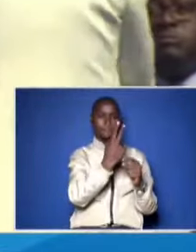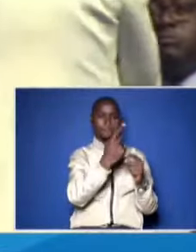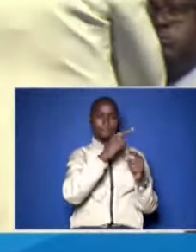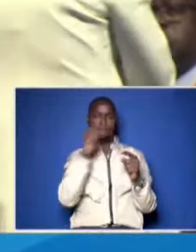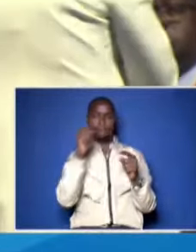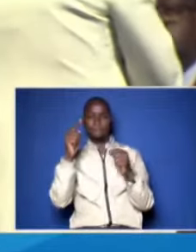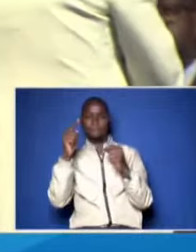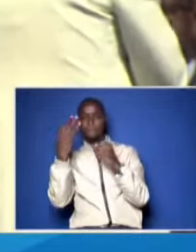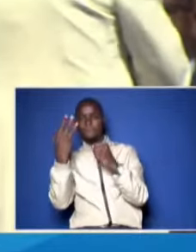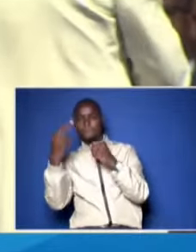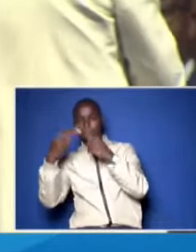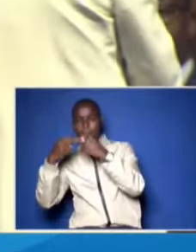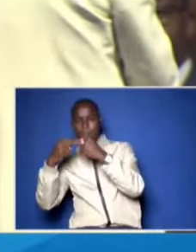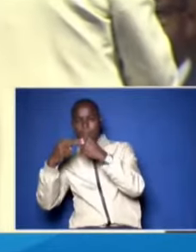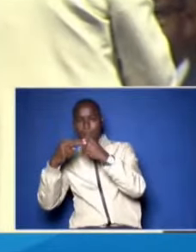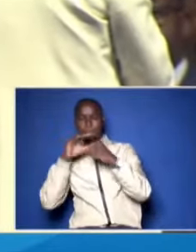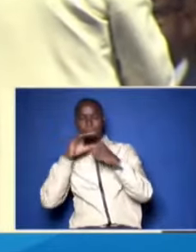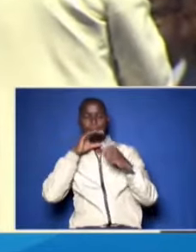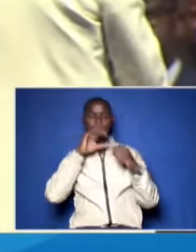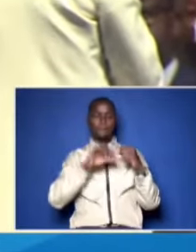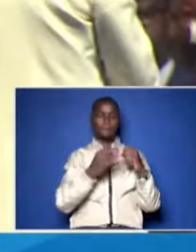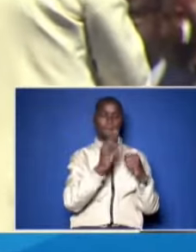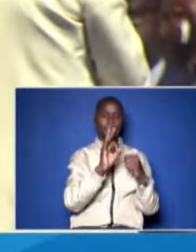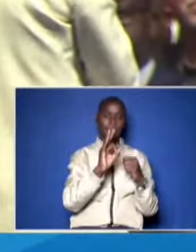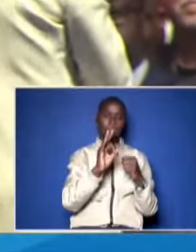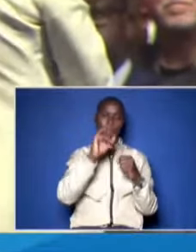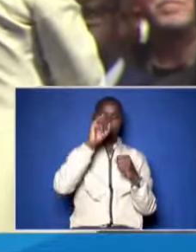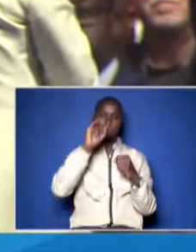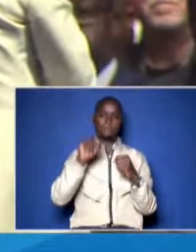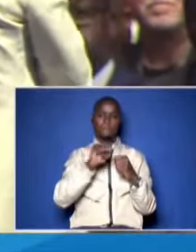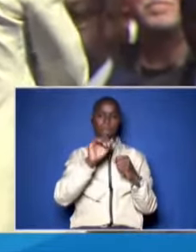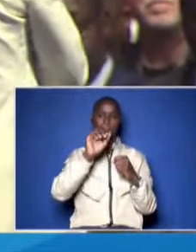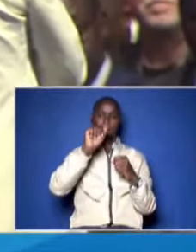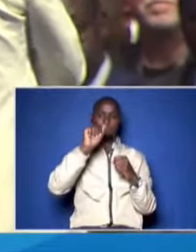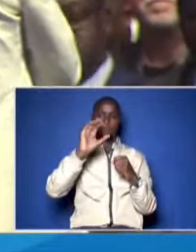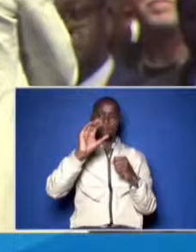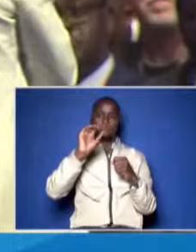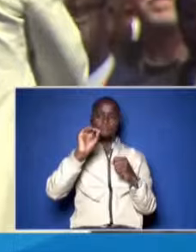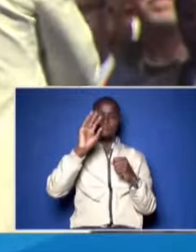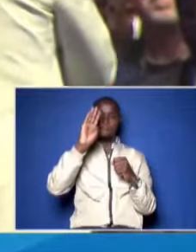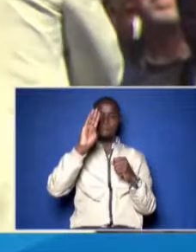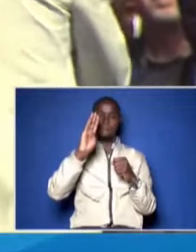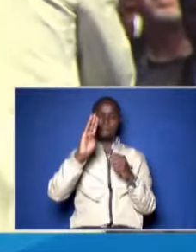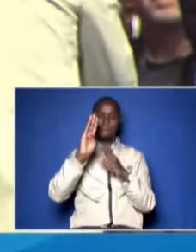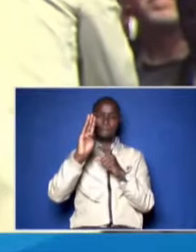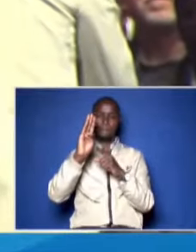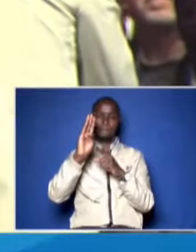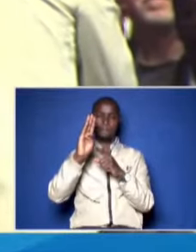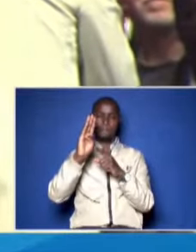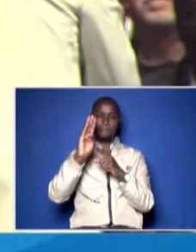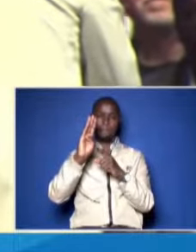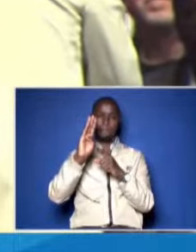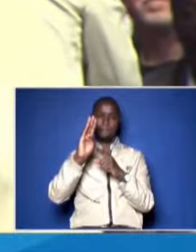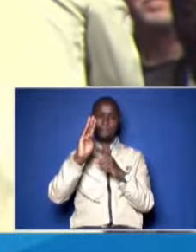37 the sons of Jacob from 37 to the end of the book